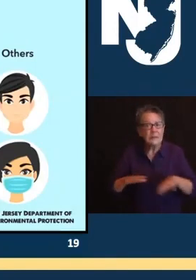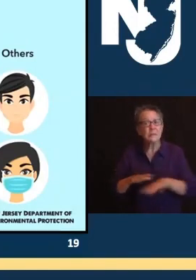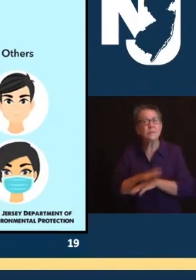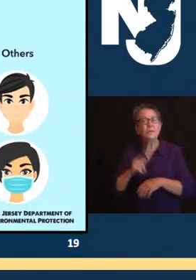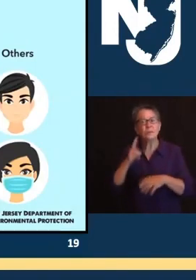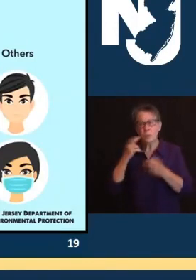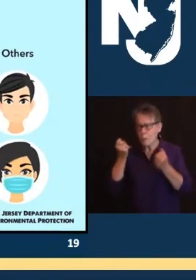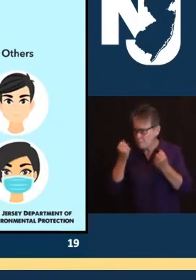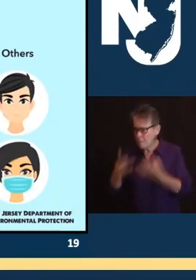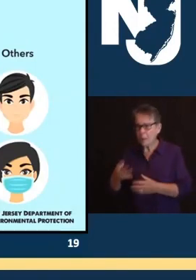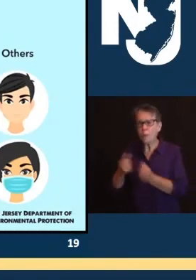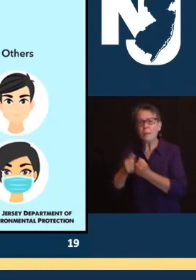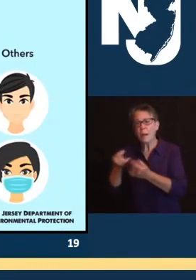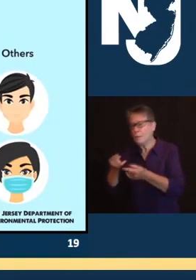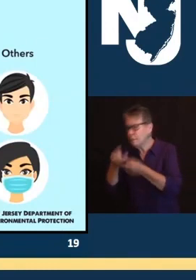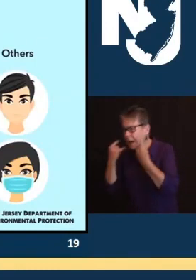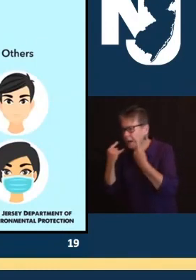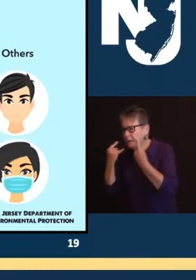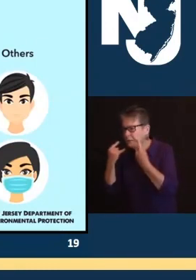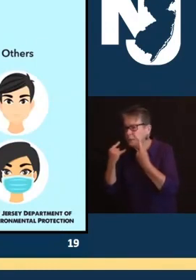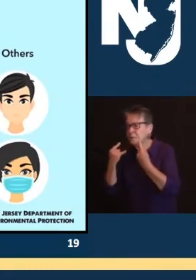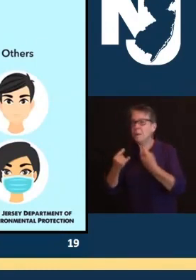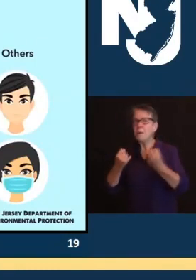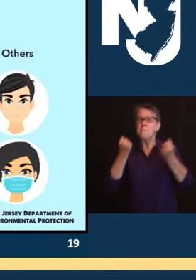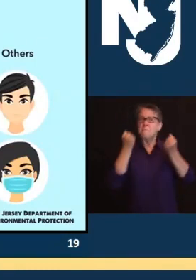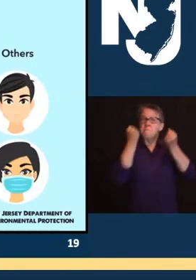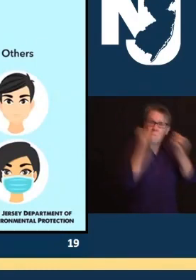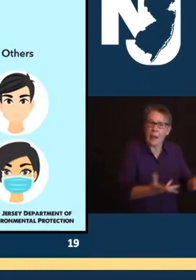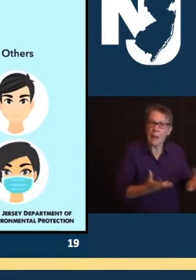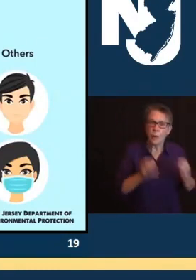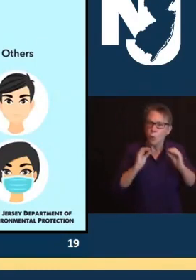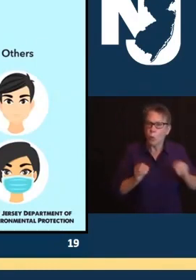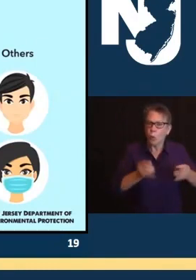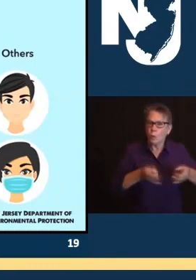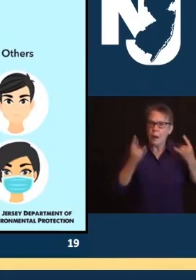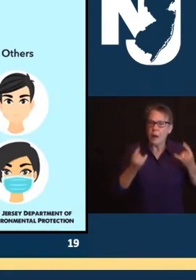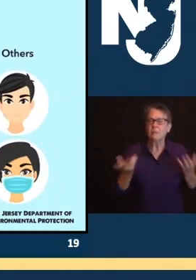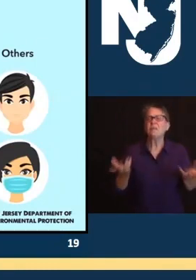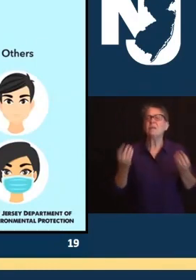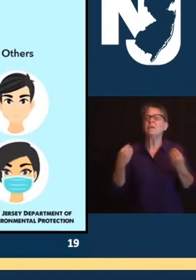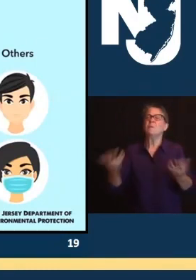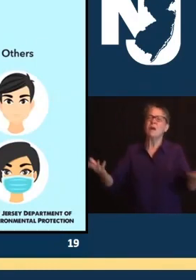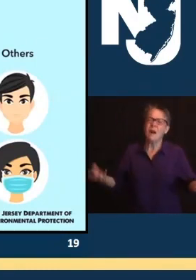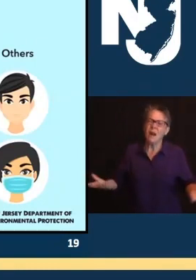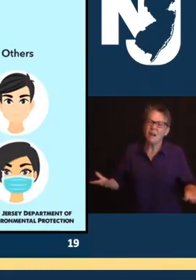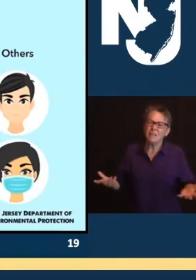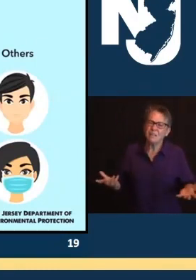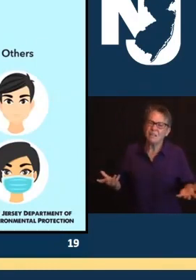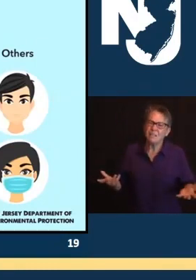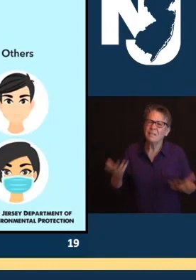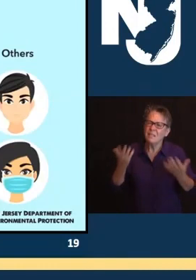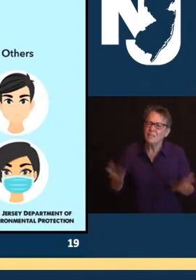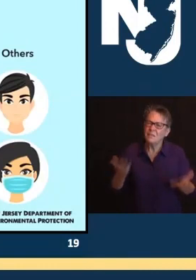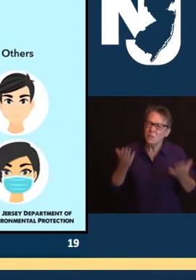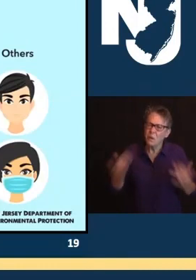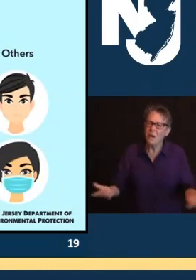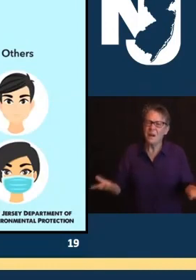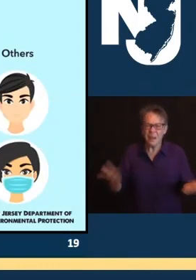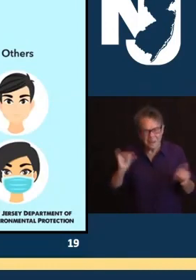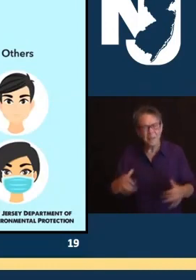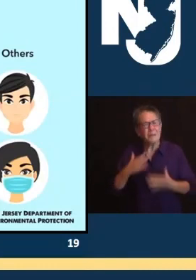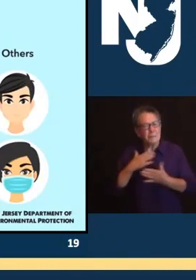many others, who were not showing the same courtesy to their fellow beachgoers. Let's all get on the same page. Face coverings are